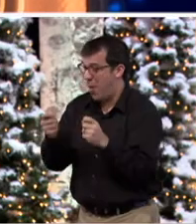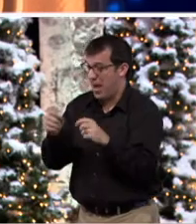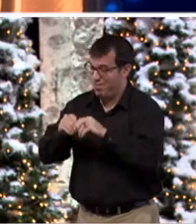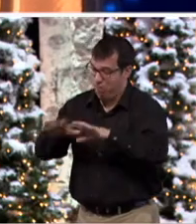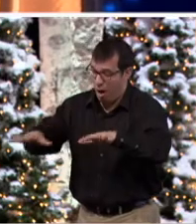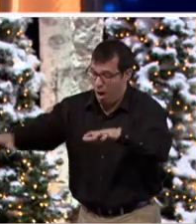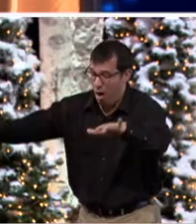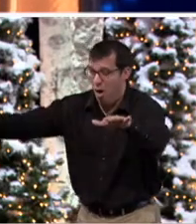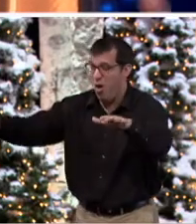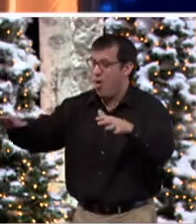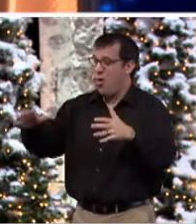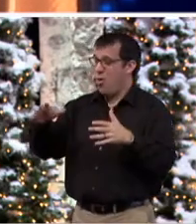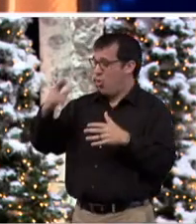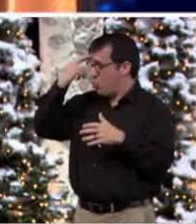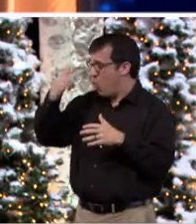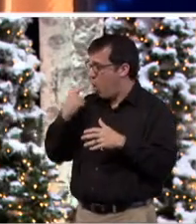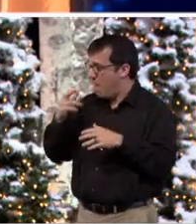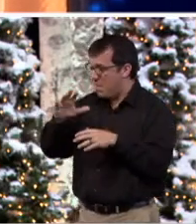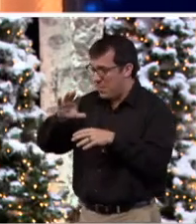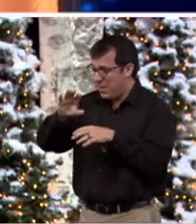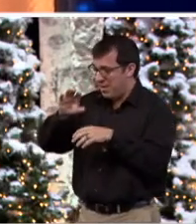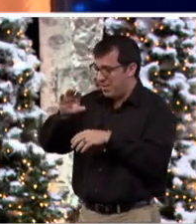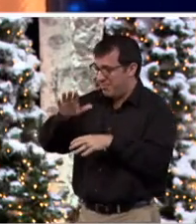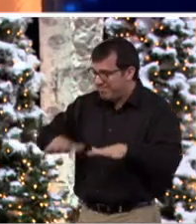Even Caesar has become a Christian.